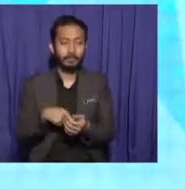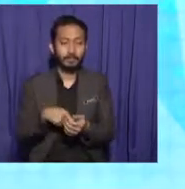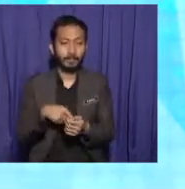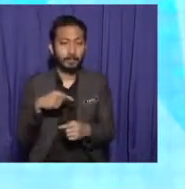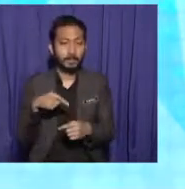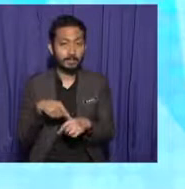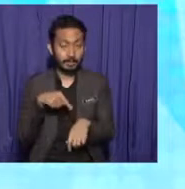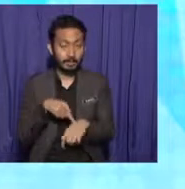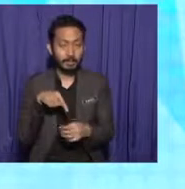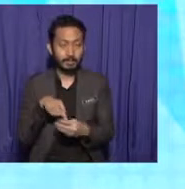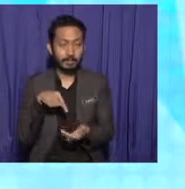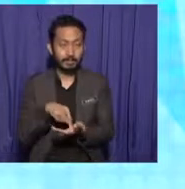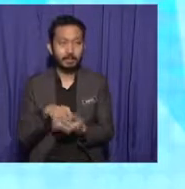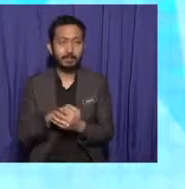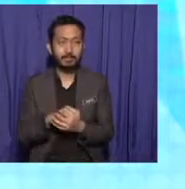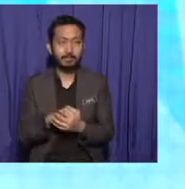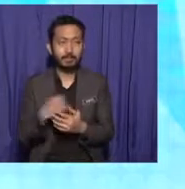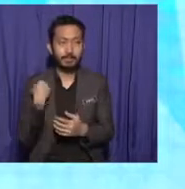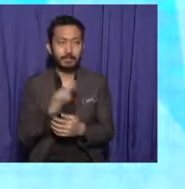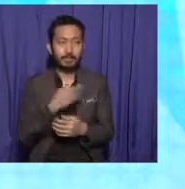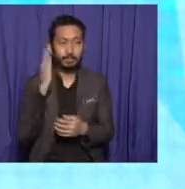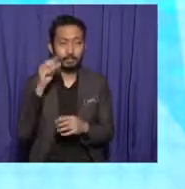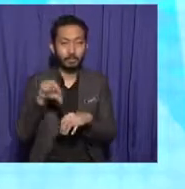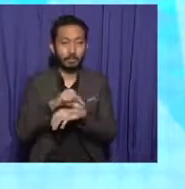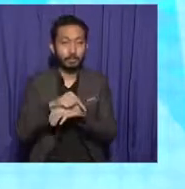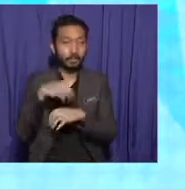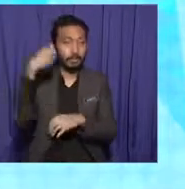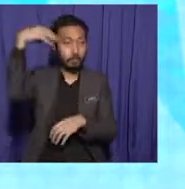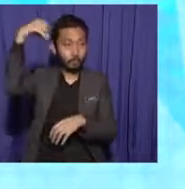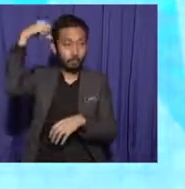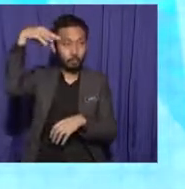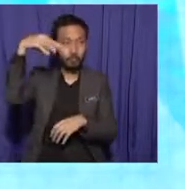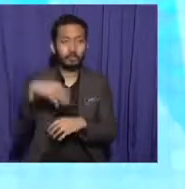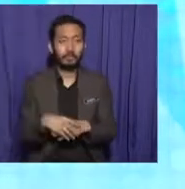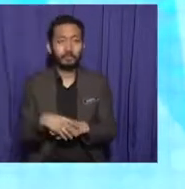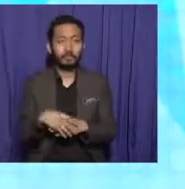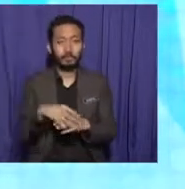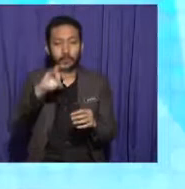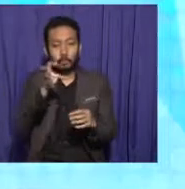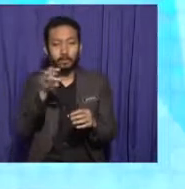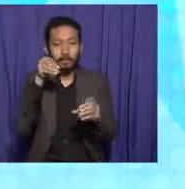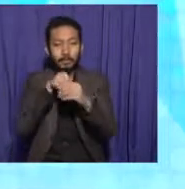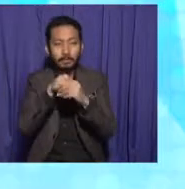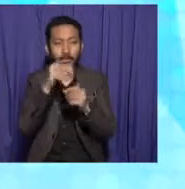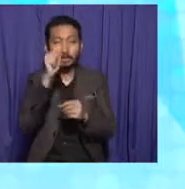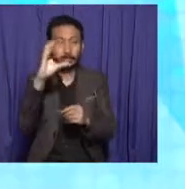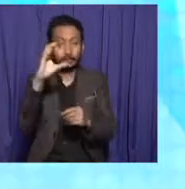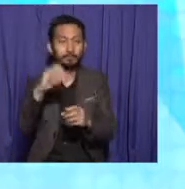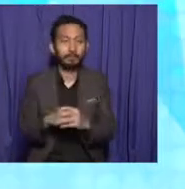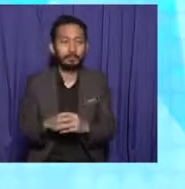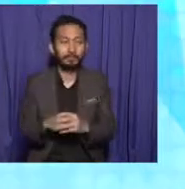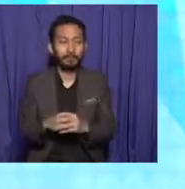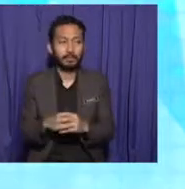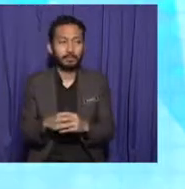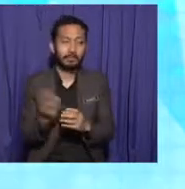the AC generator. We shall start the AC generator in the slow-moving coil. Notice